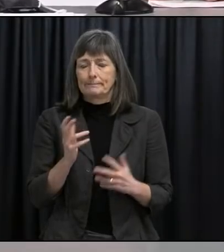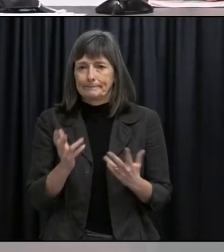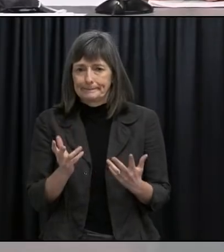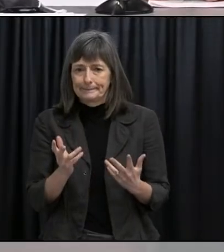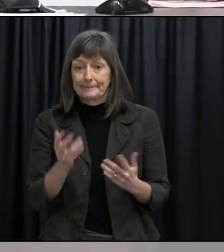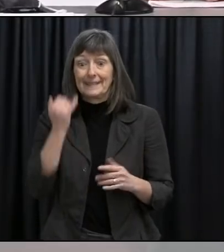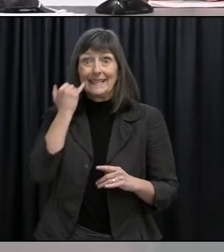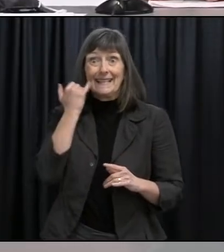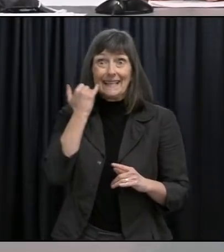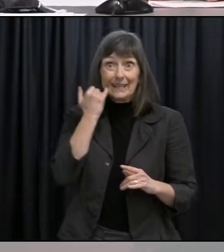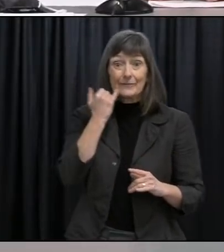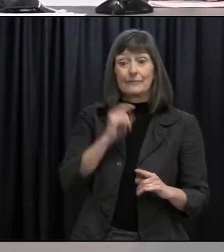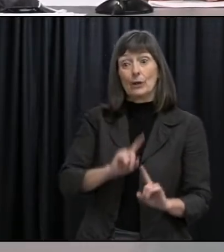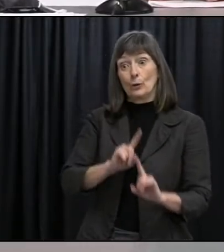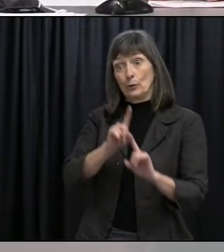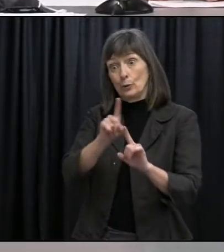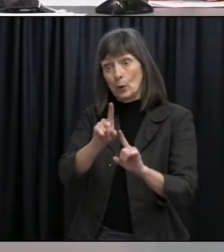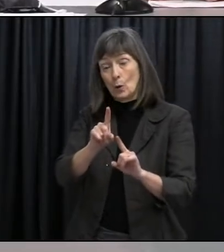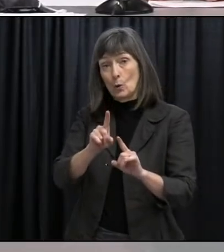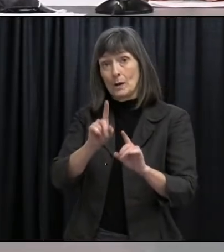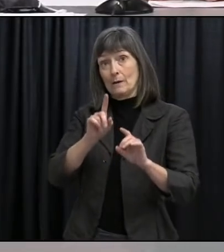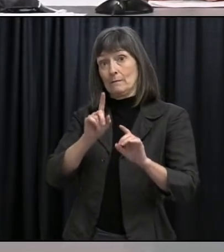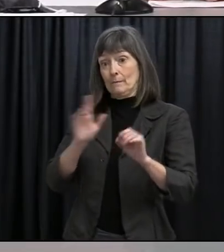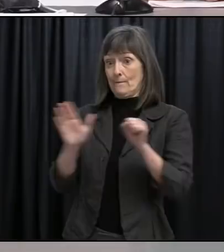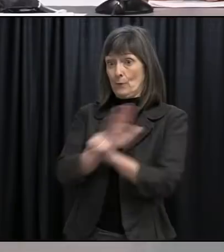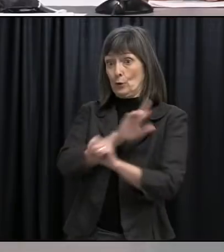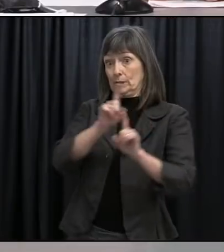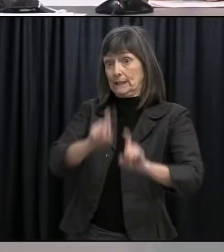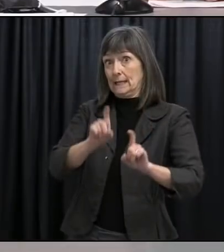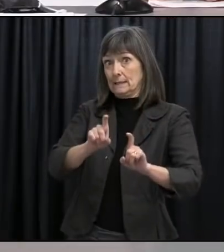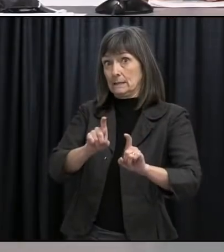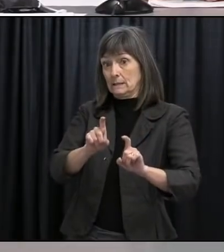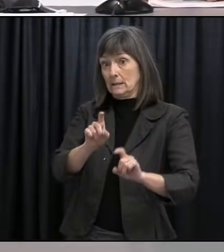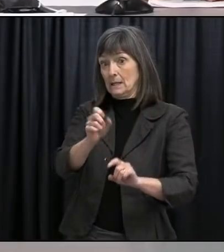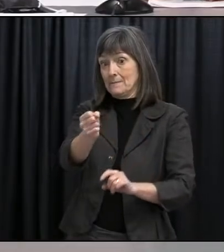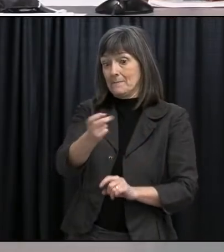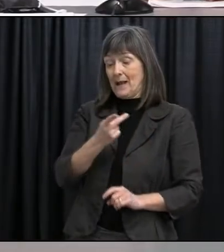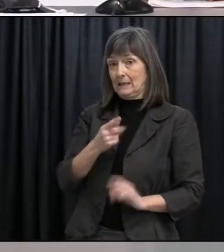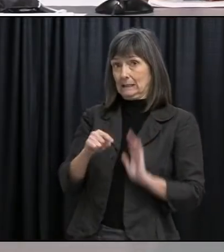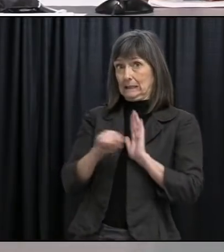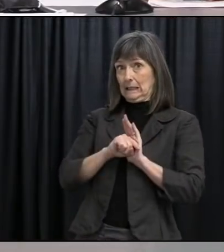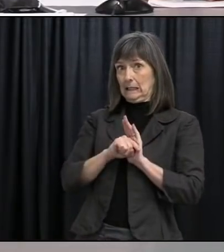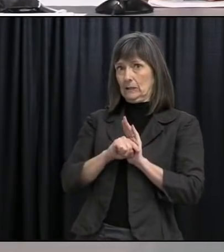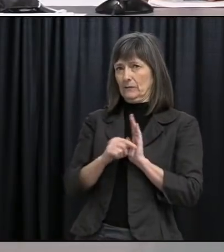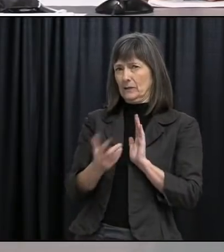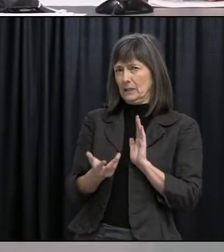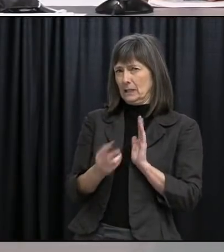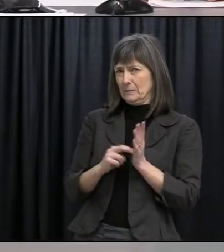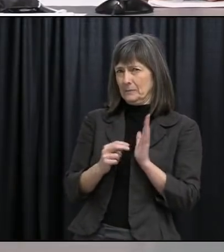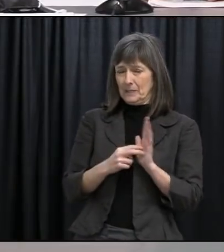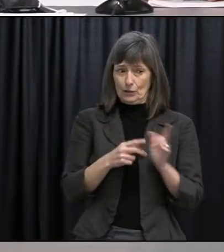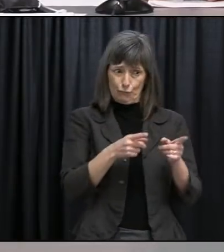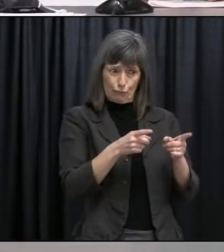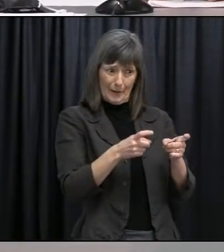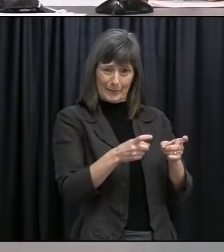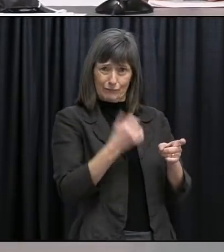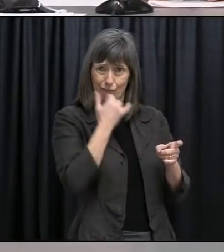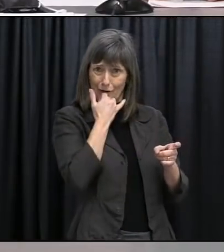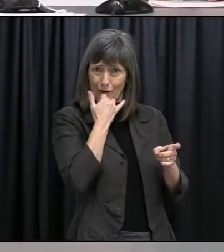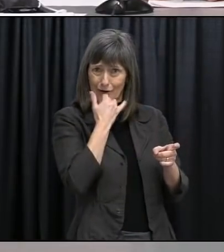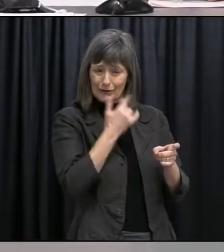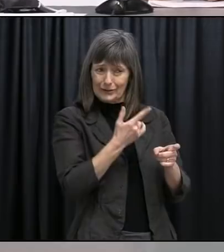not they come back negative. But what does that say about the accuracy of them then? If we have those negatives and